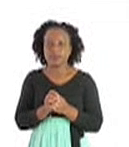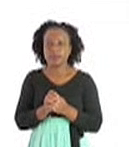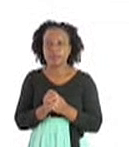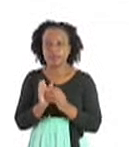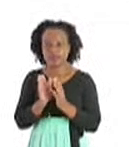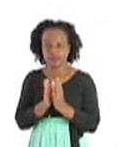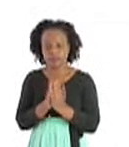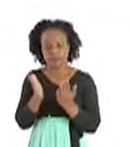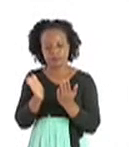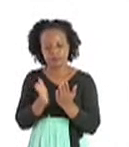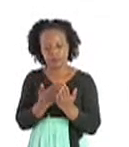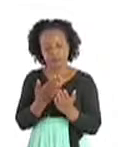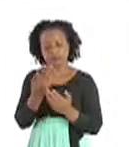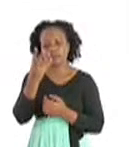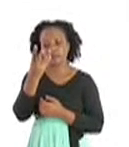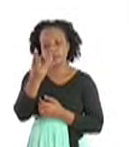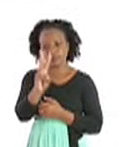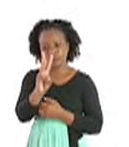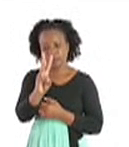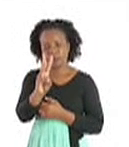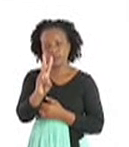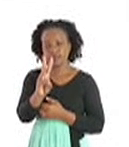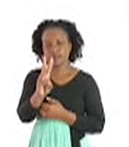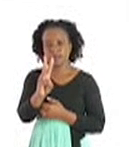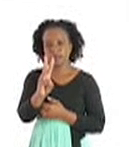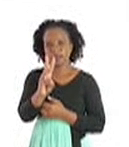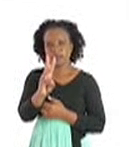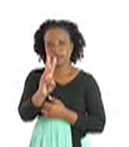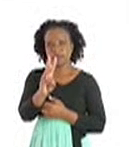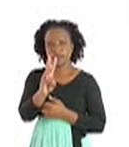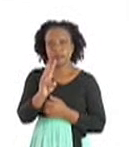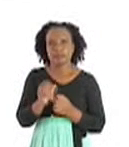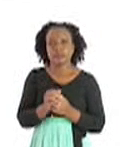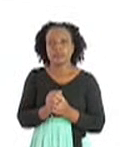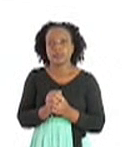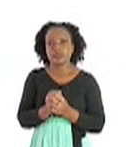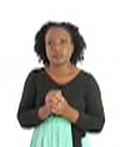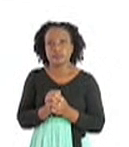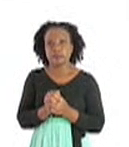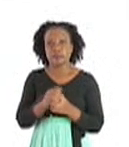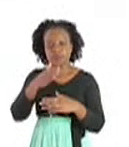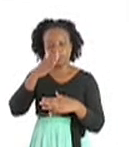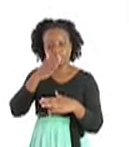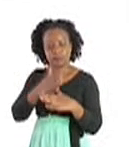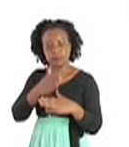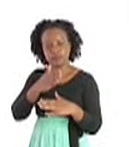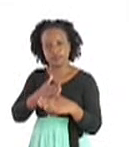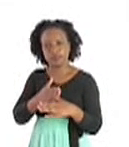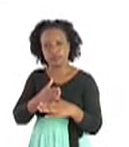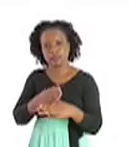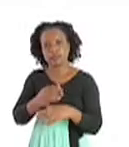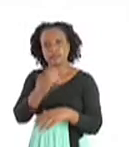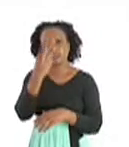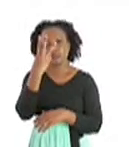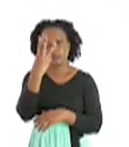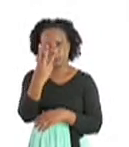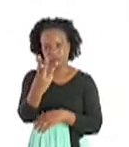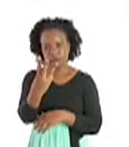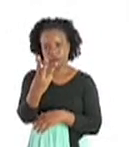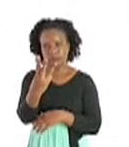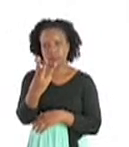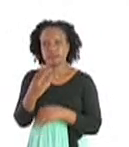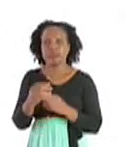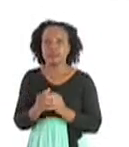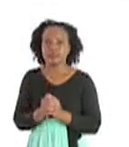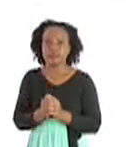page 6. I want you to do activity 3 on page